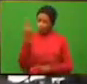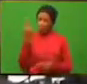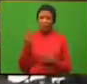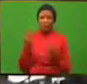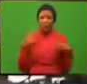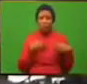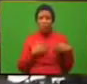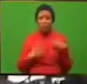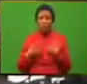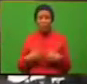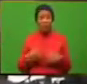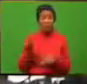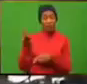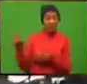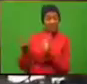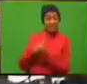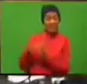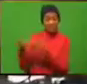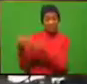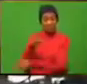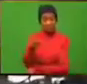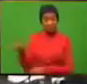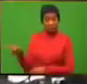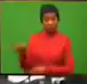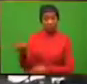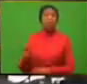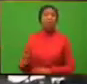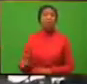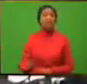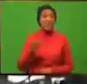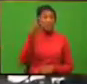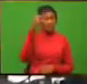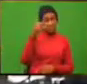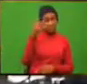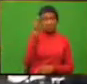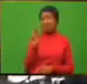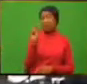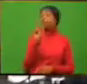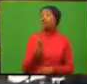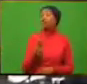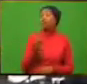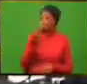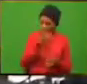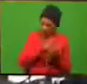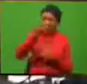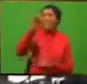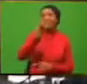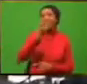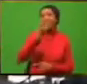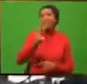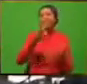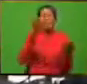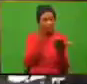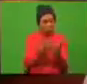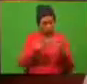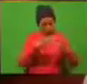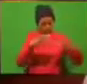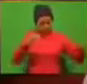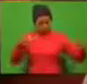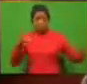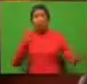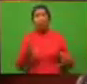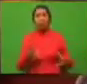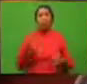fear of the breakers in this house is that the Government of National Unity succeeds in growing the economy